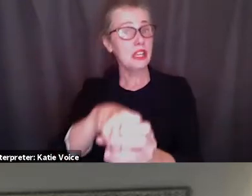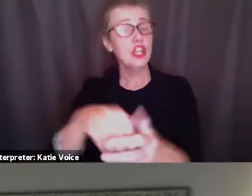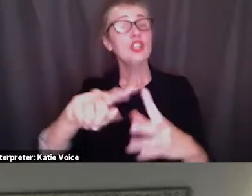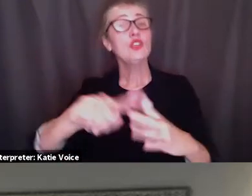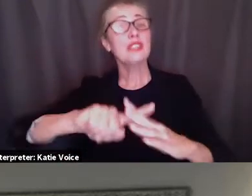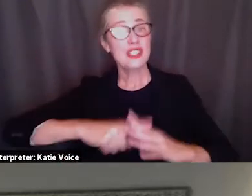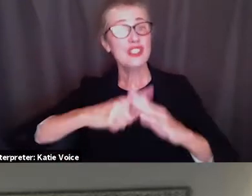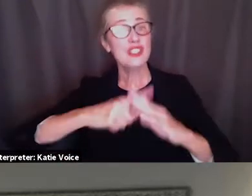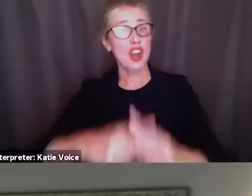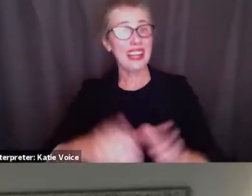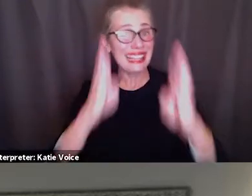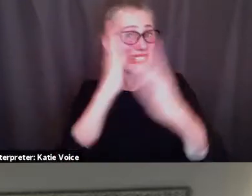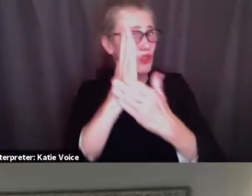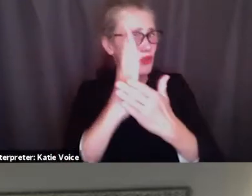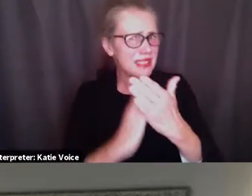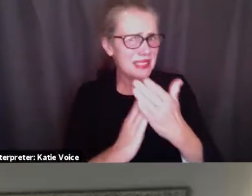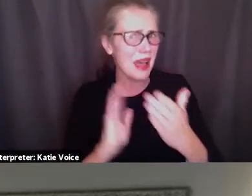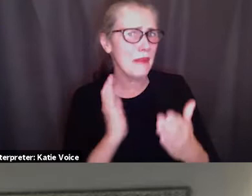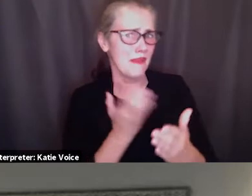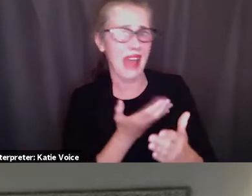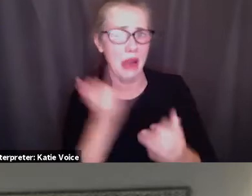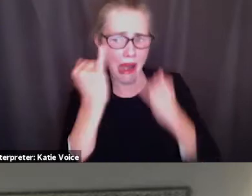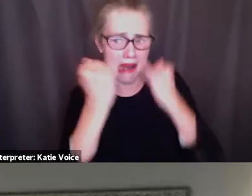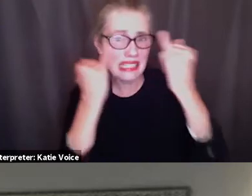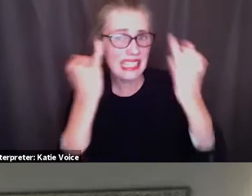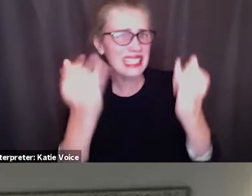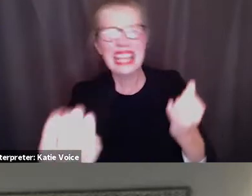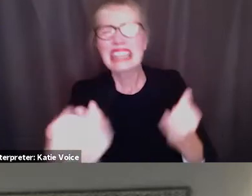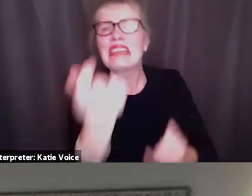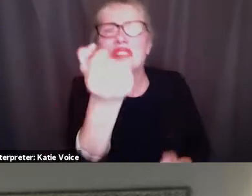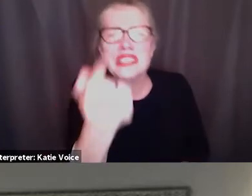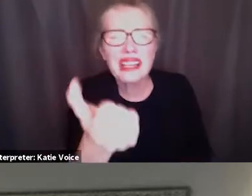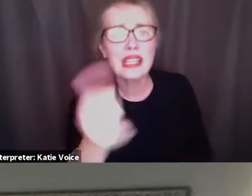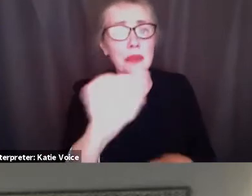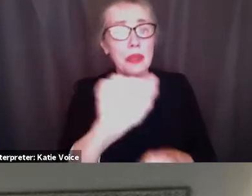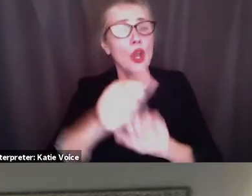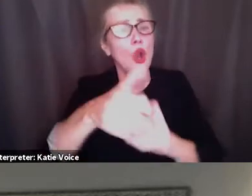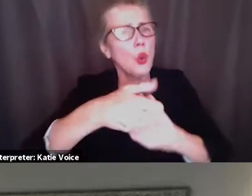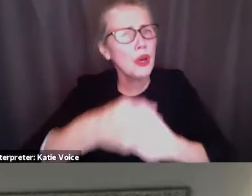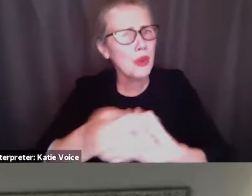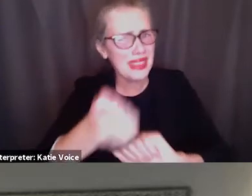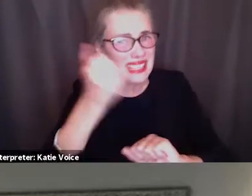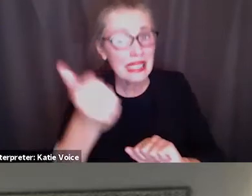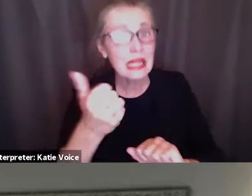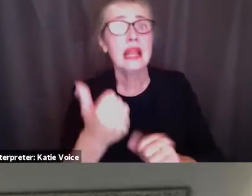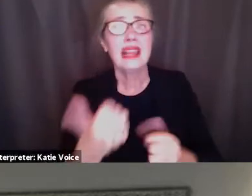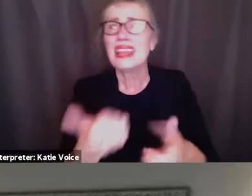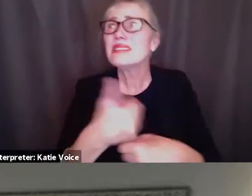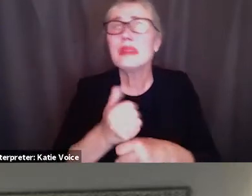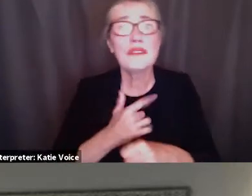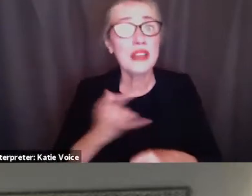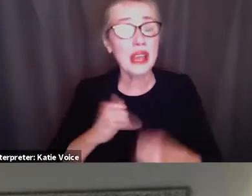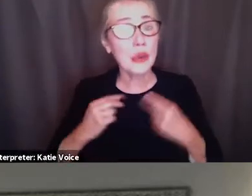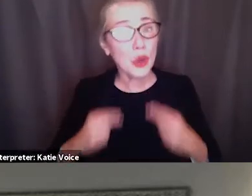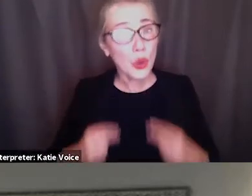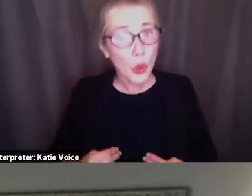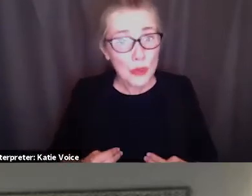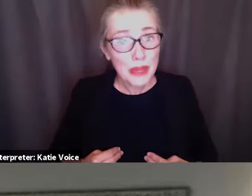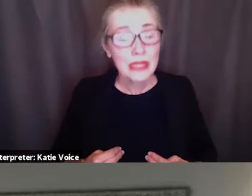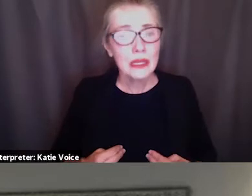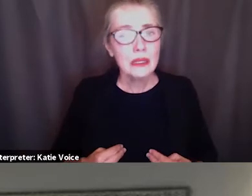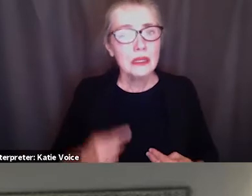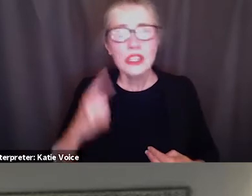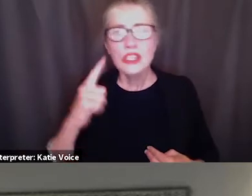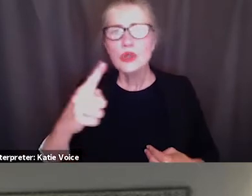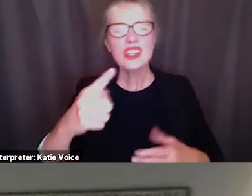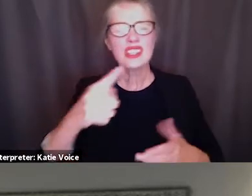of our things, at least. Give us something. Work with us in some way. Make us feel like we're at least human. Because at this point, you're just locking